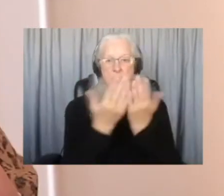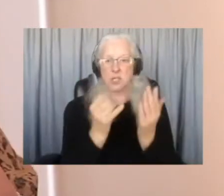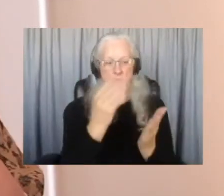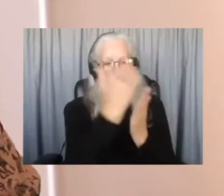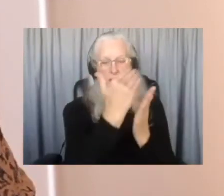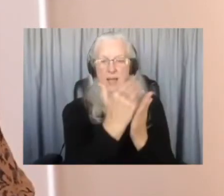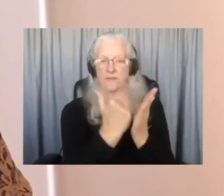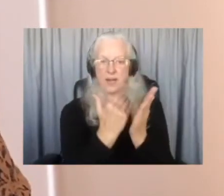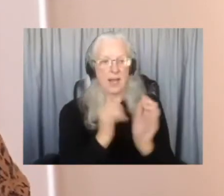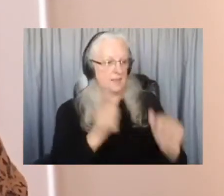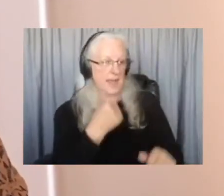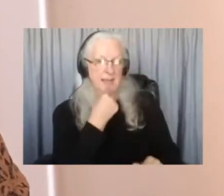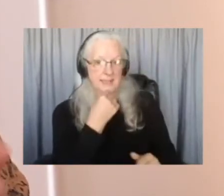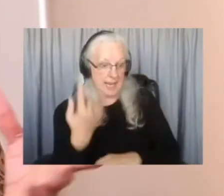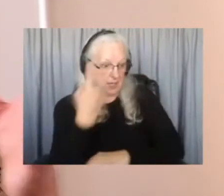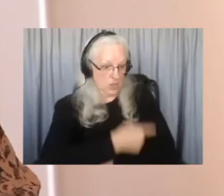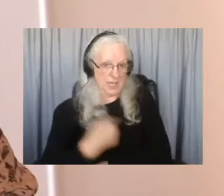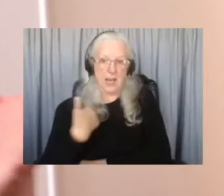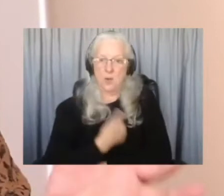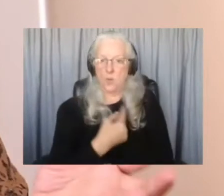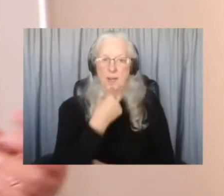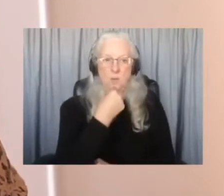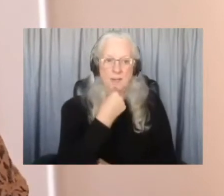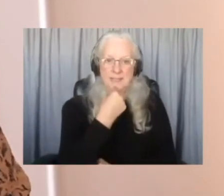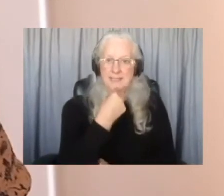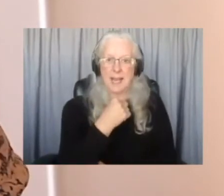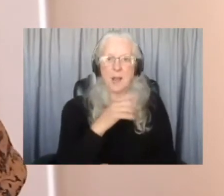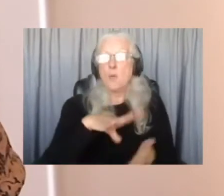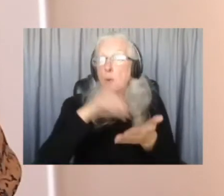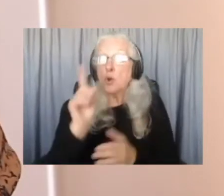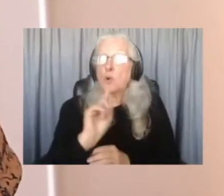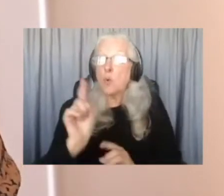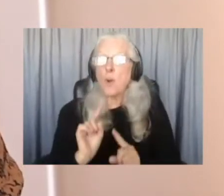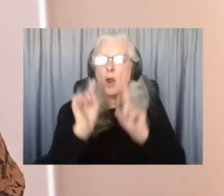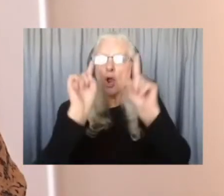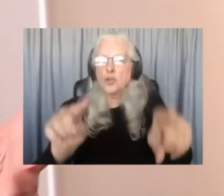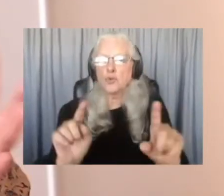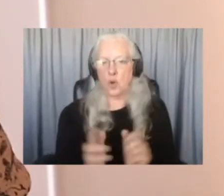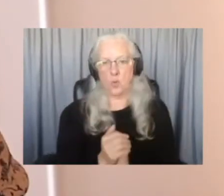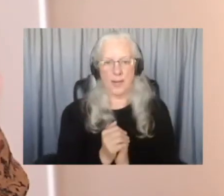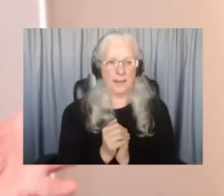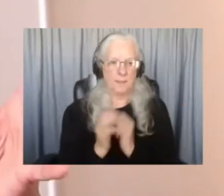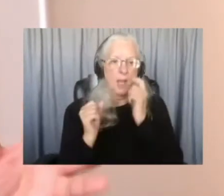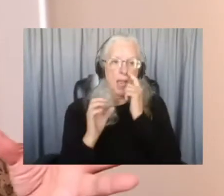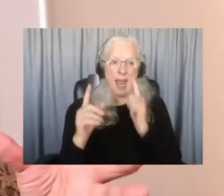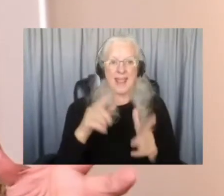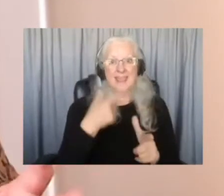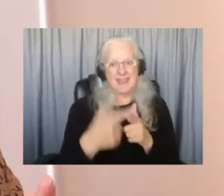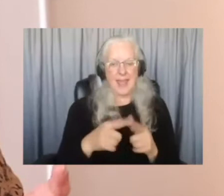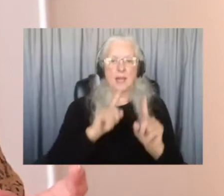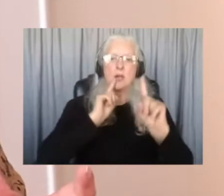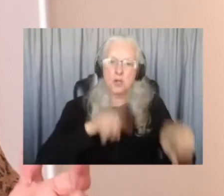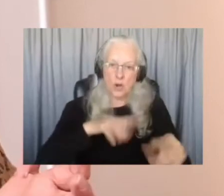going to say, where are you going? And they would learn that, and then learn all the answers. And then there's activities